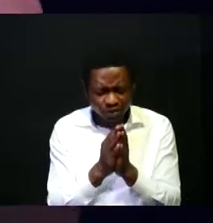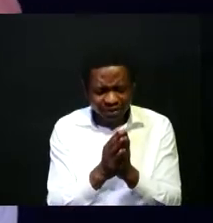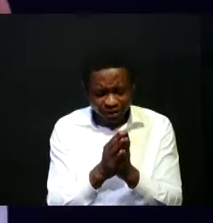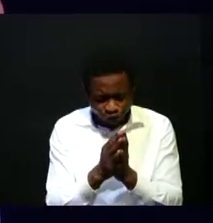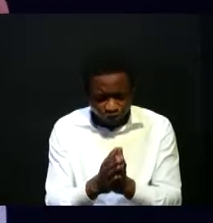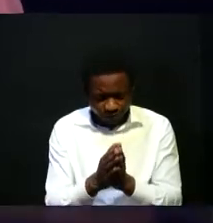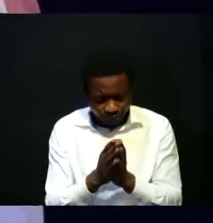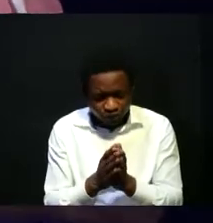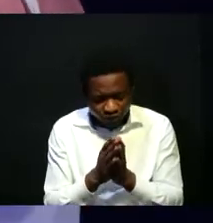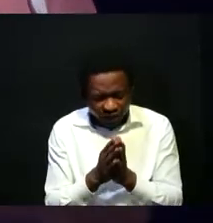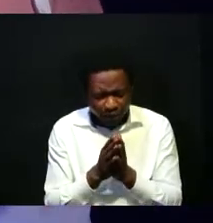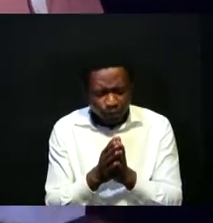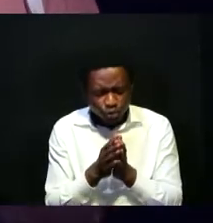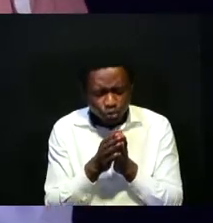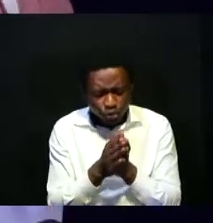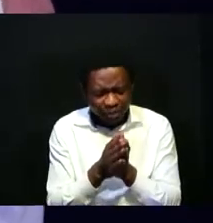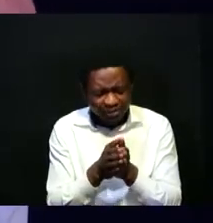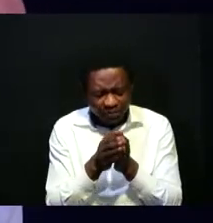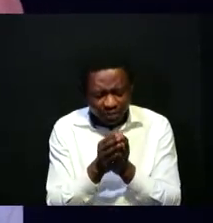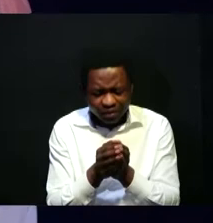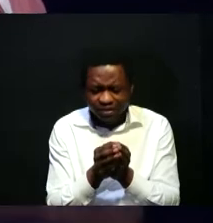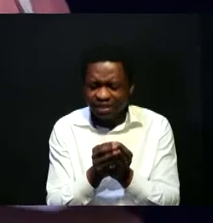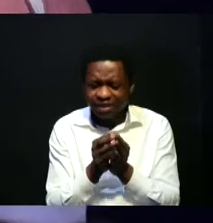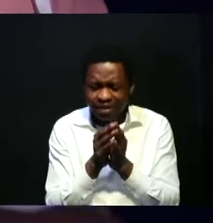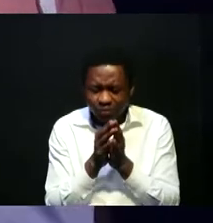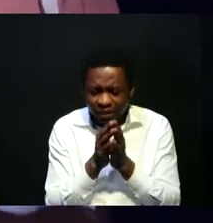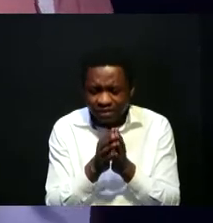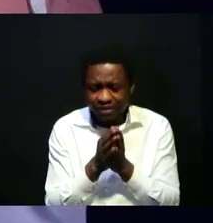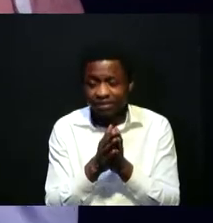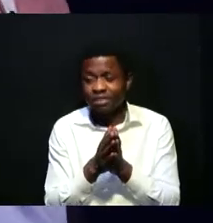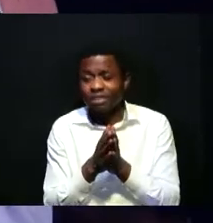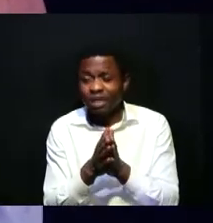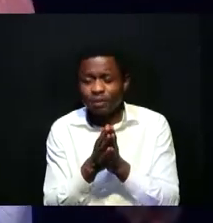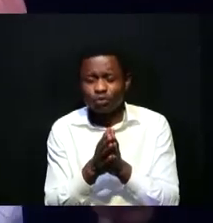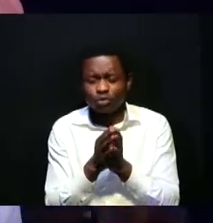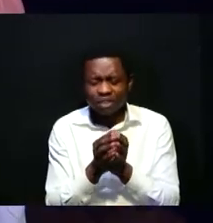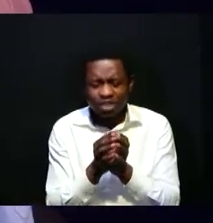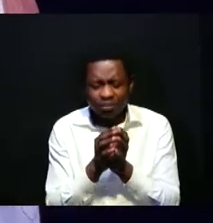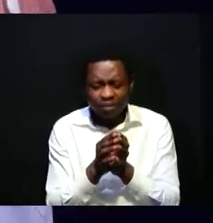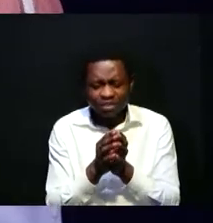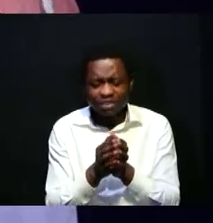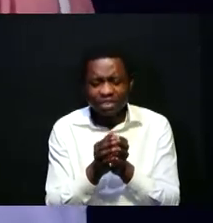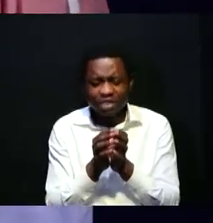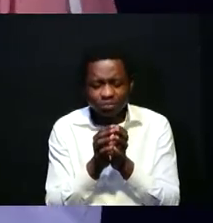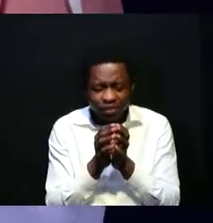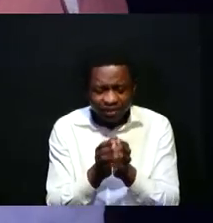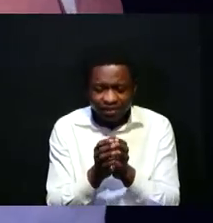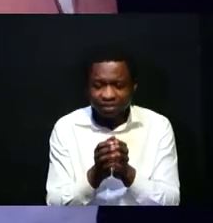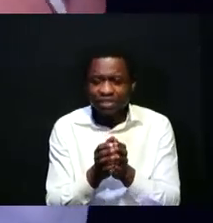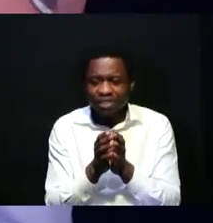parents and be incorporated in our children, O God. Let our lives as Christian families, O